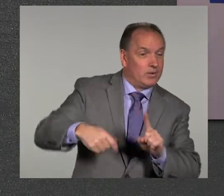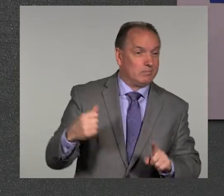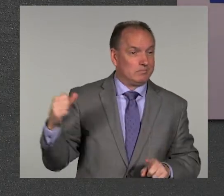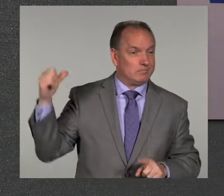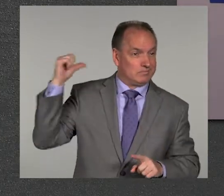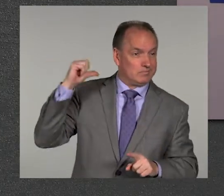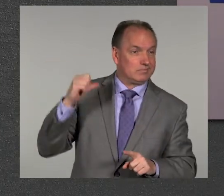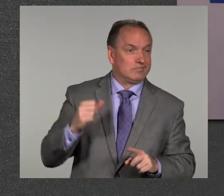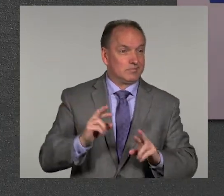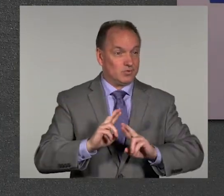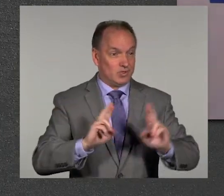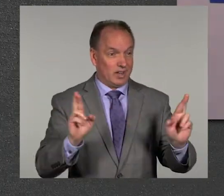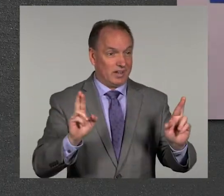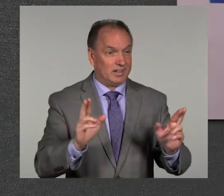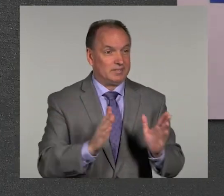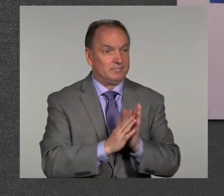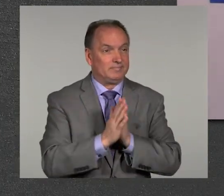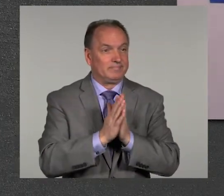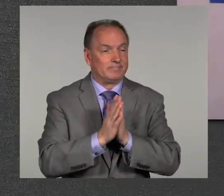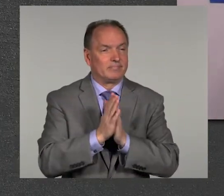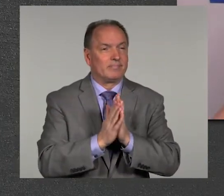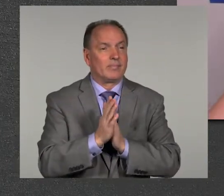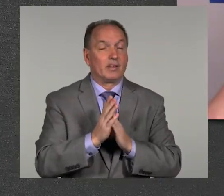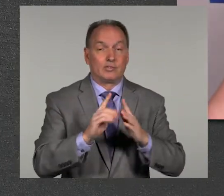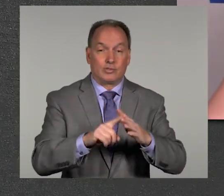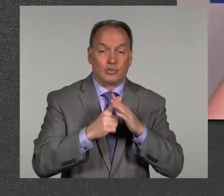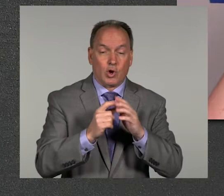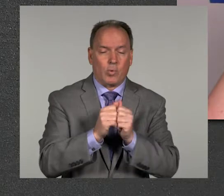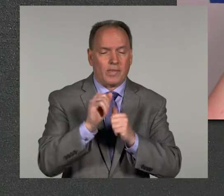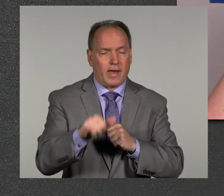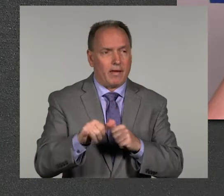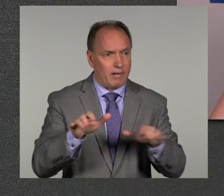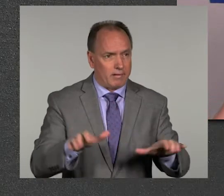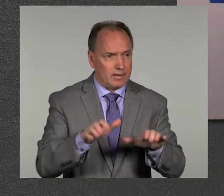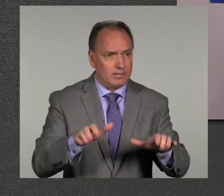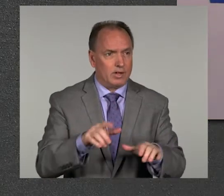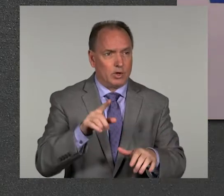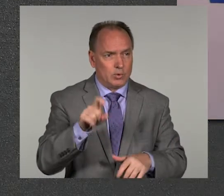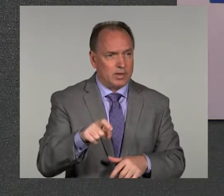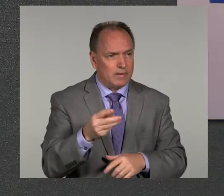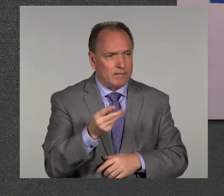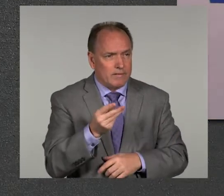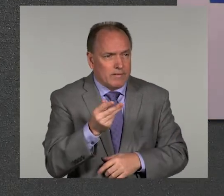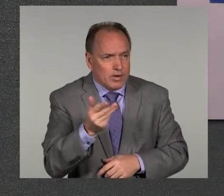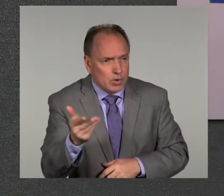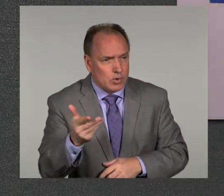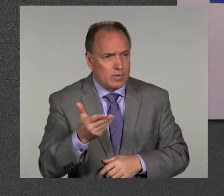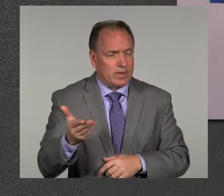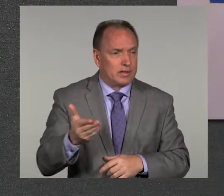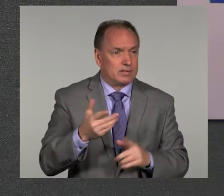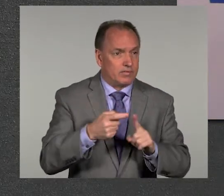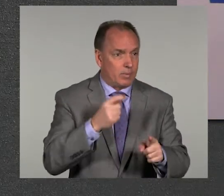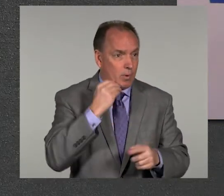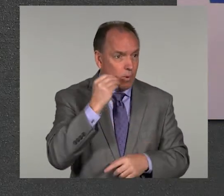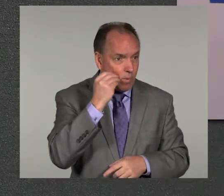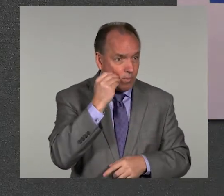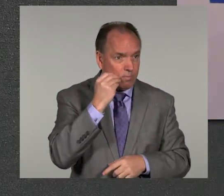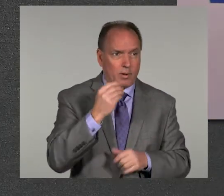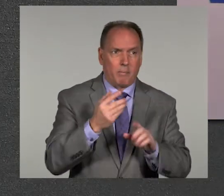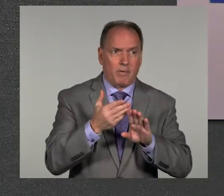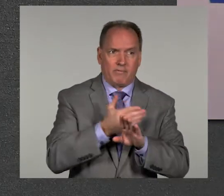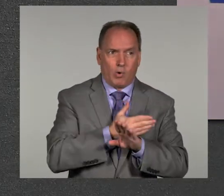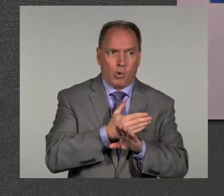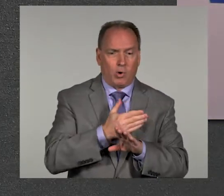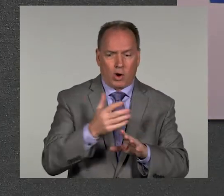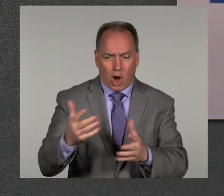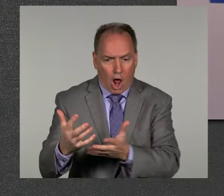a cottontail. So to get started with this activity, you're gonna need a few materials, but before you get your materials,